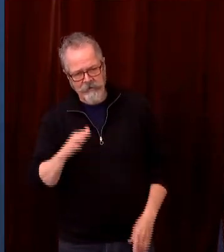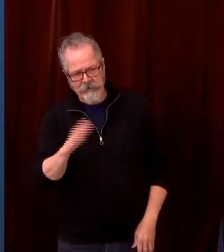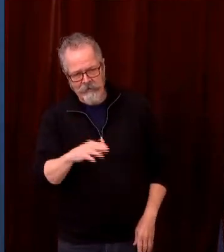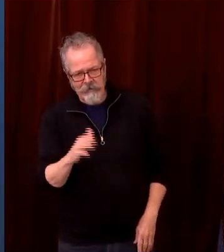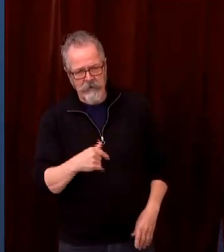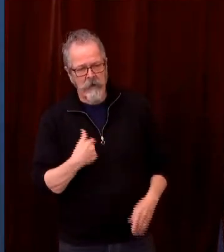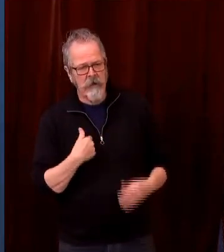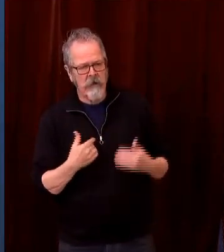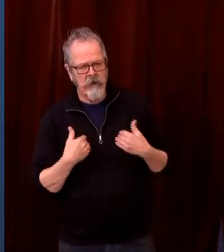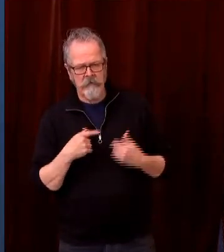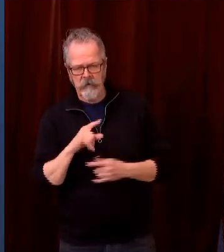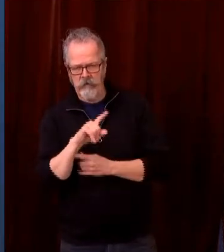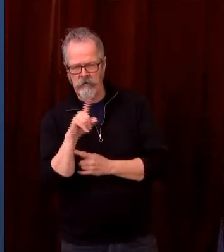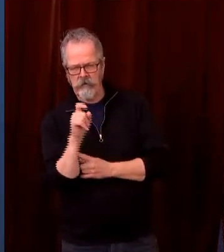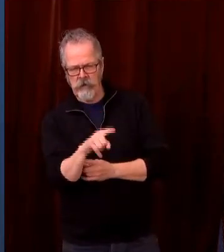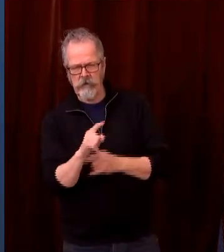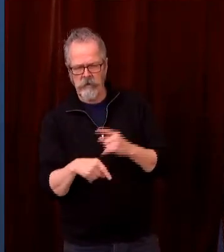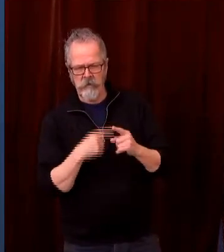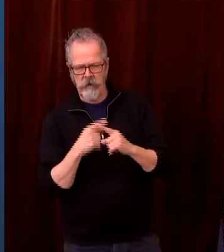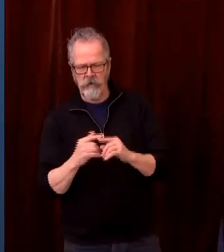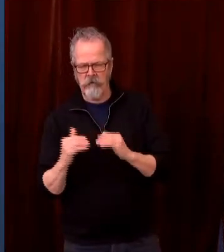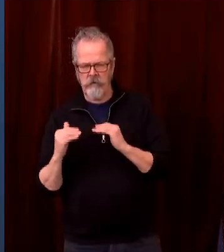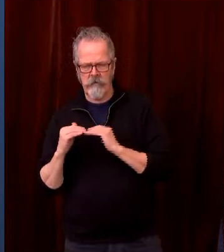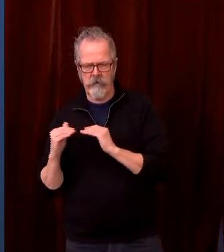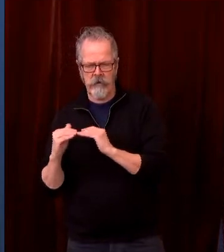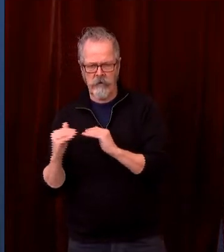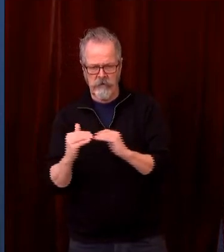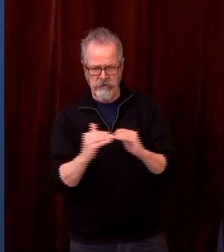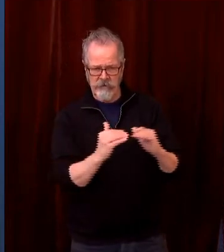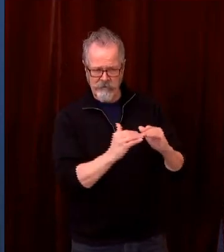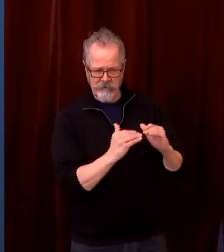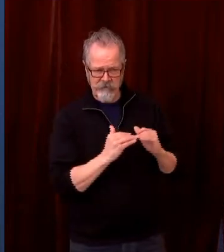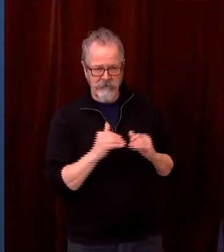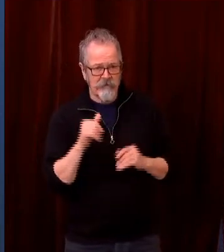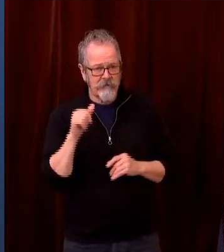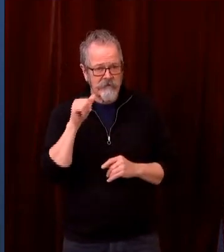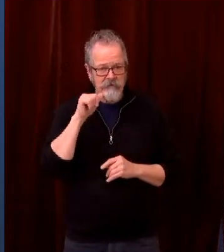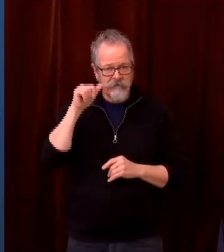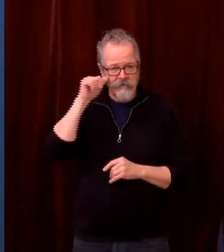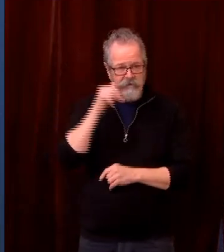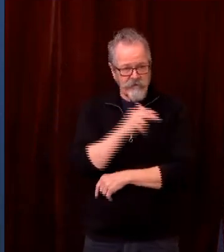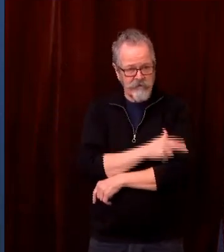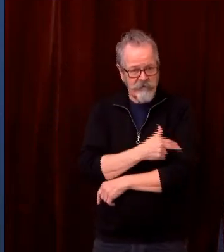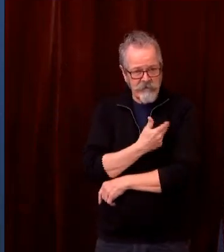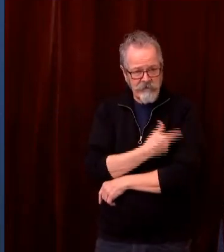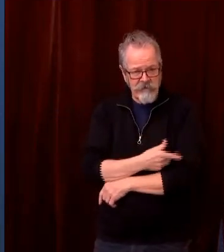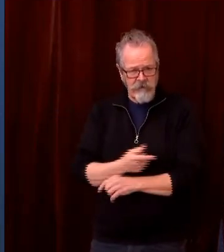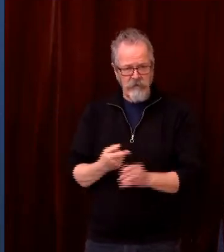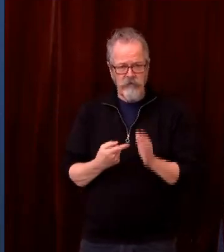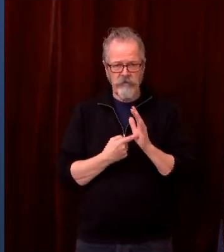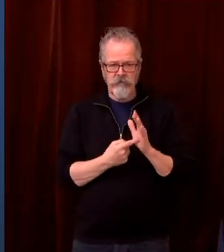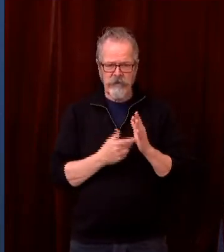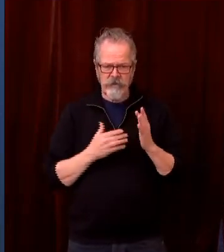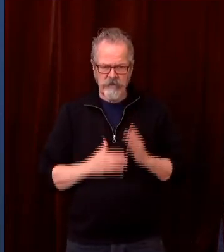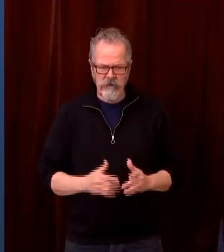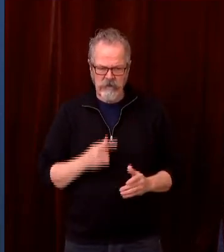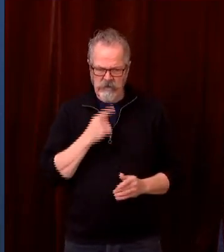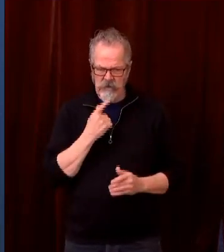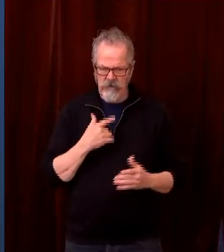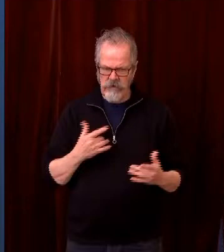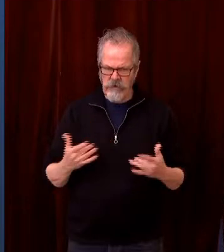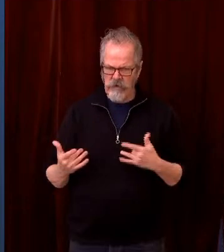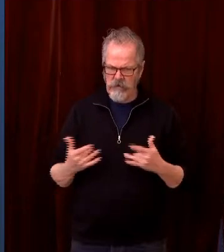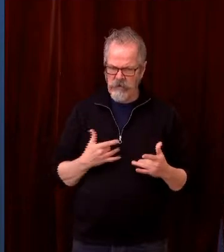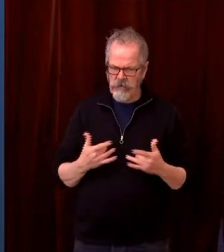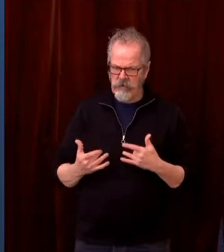about people double booking slots, appointment slots to get their vaccines, fearing there may not be slots